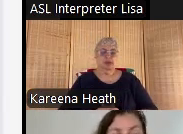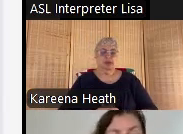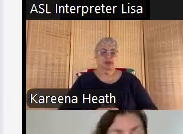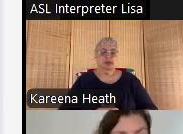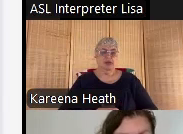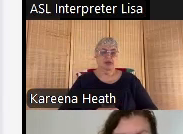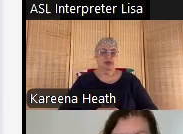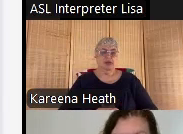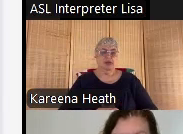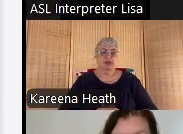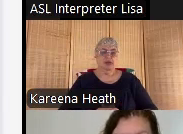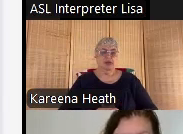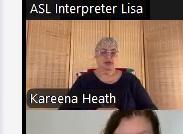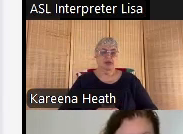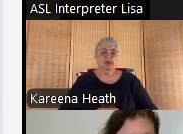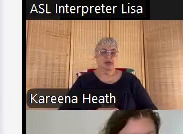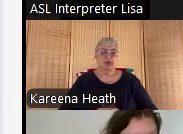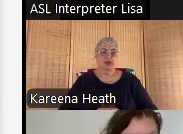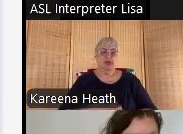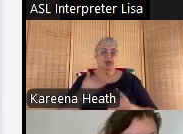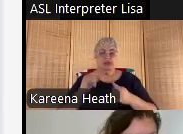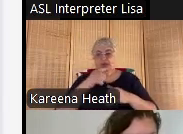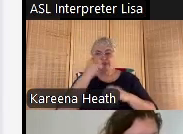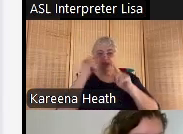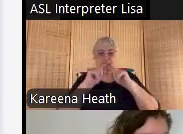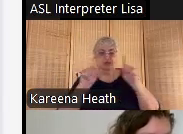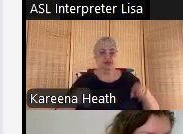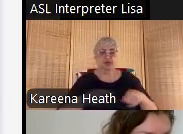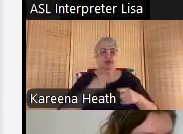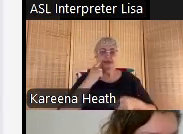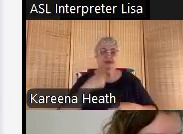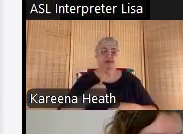Right, and I am looking at a black screen right now.